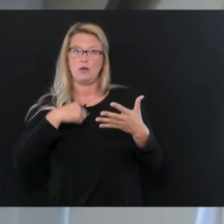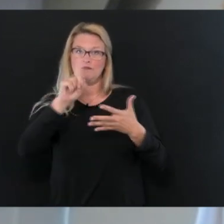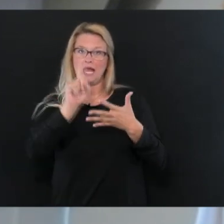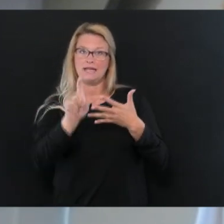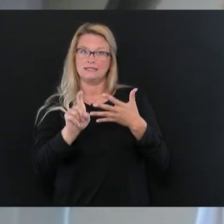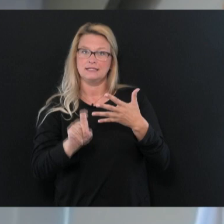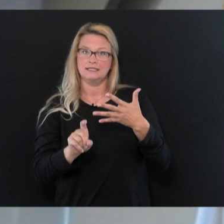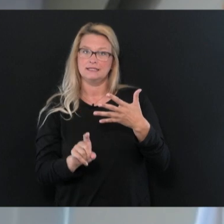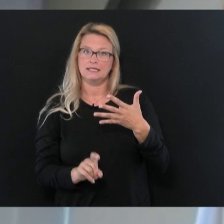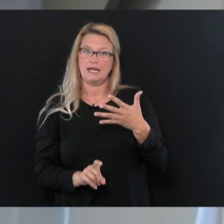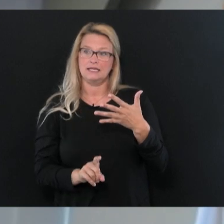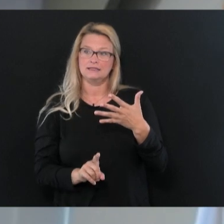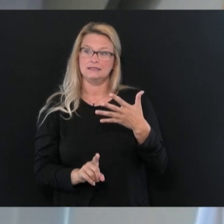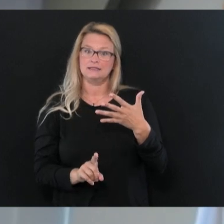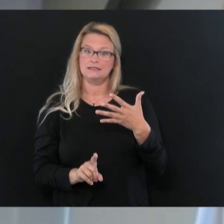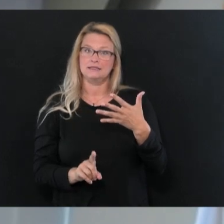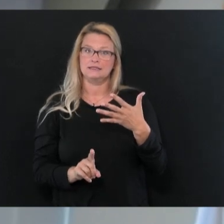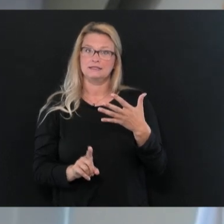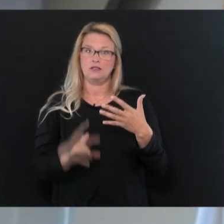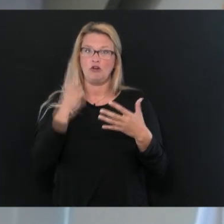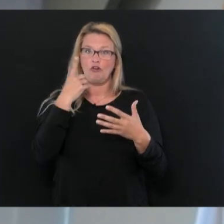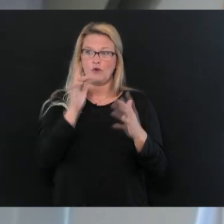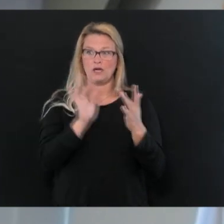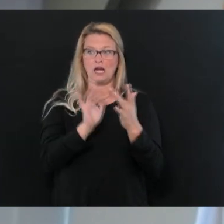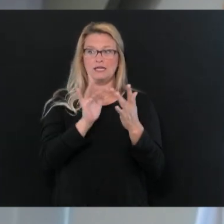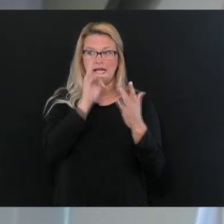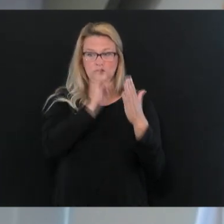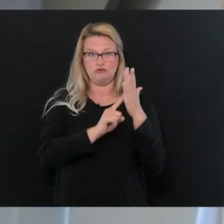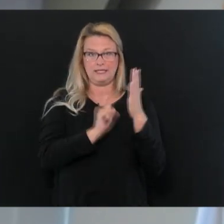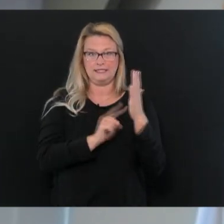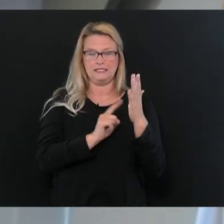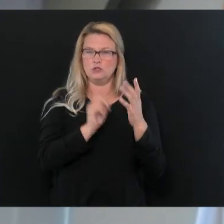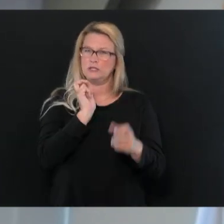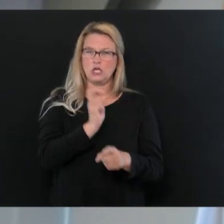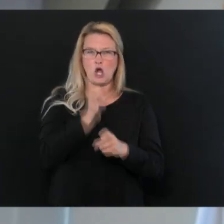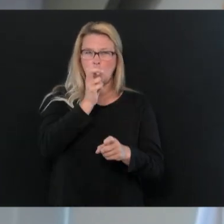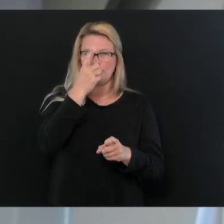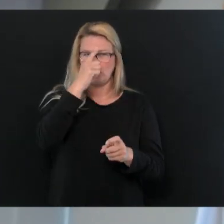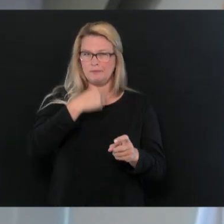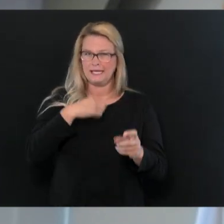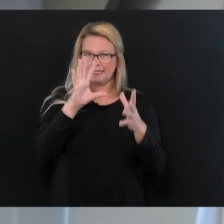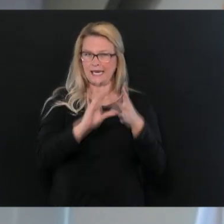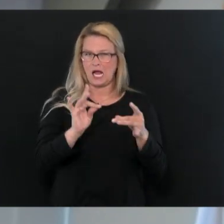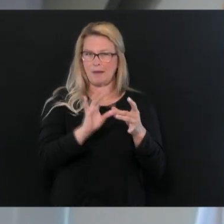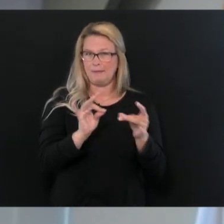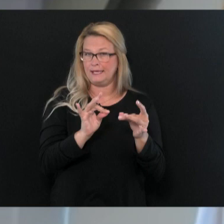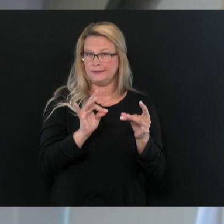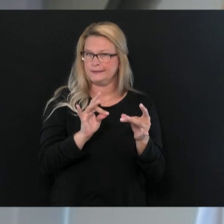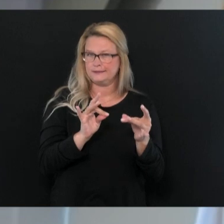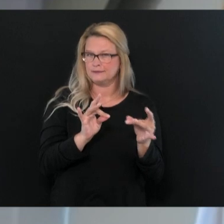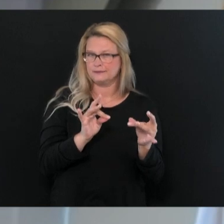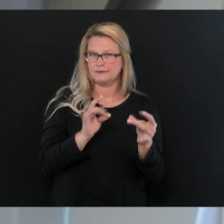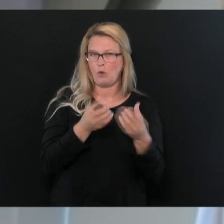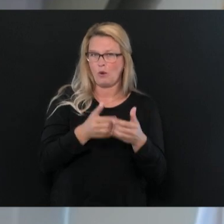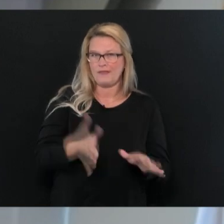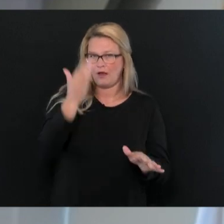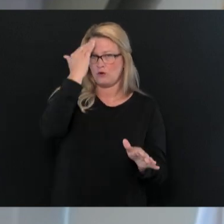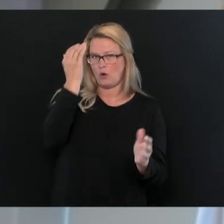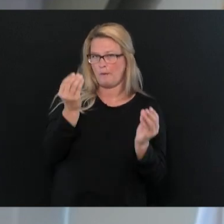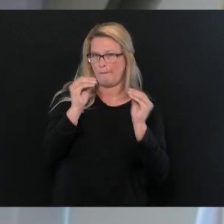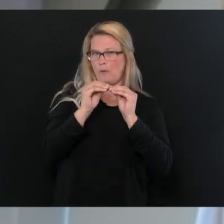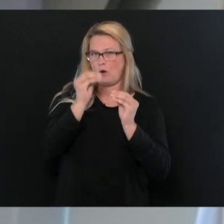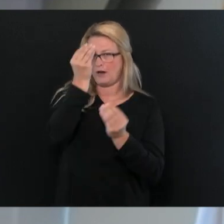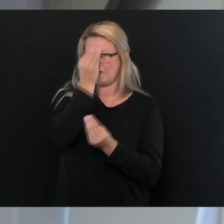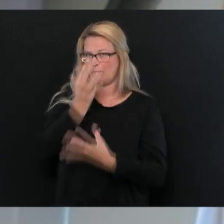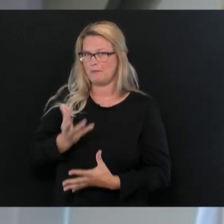main questions we ask for contact tracing. So it's very hard for me to comment further on that. And of course, they're also going to tell